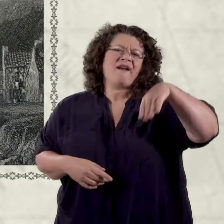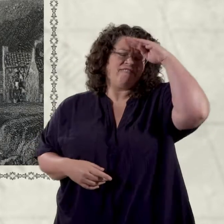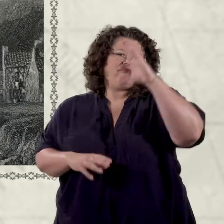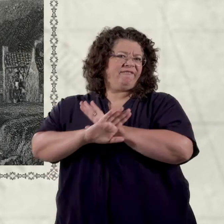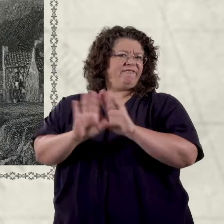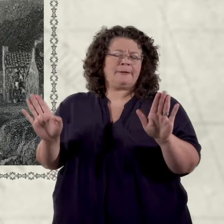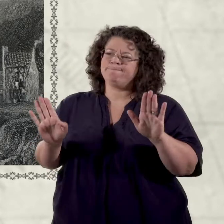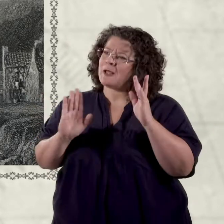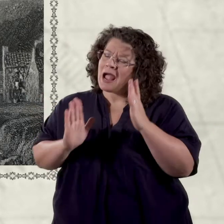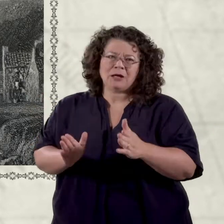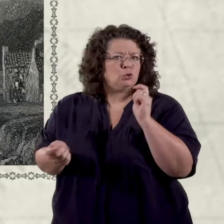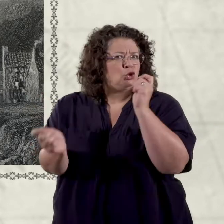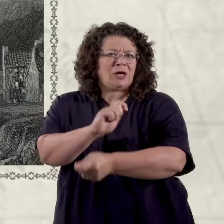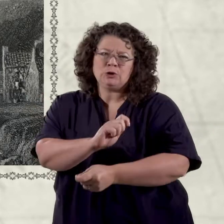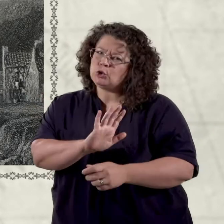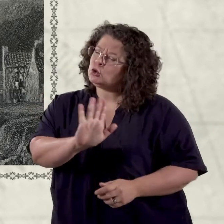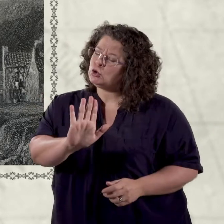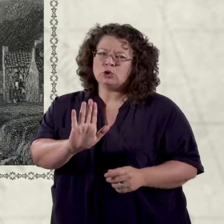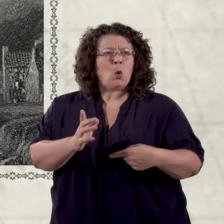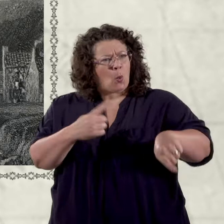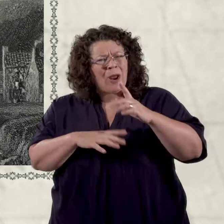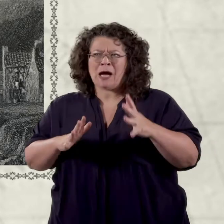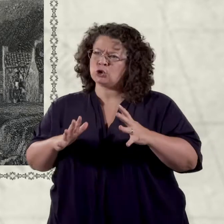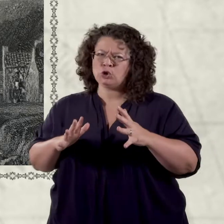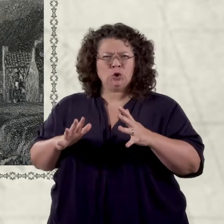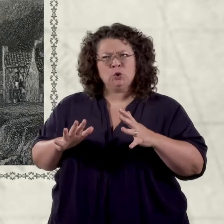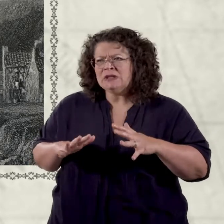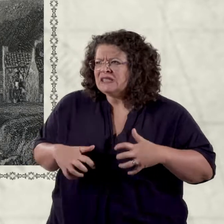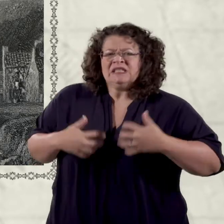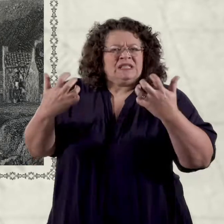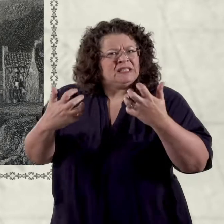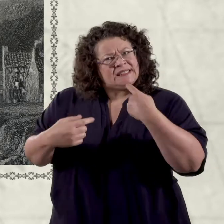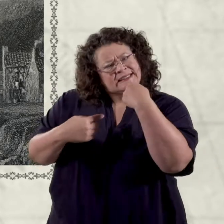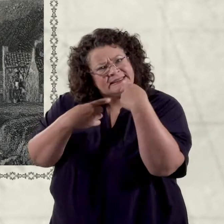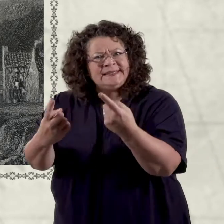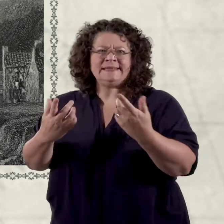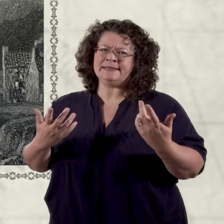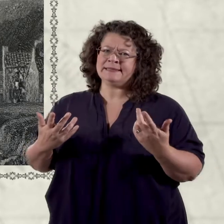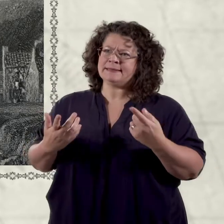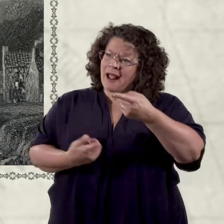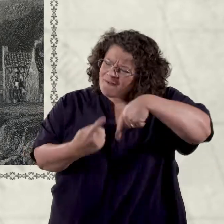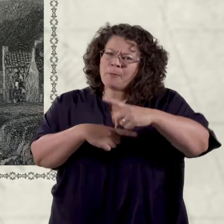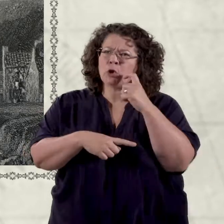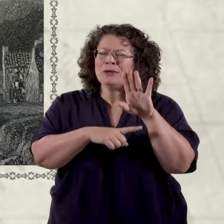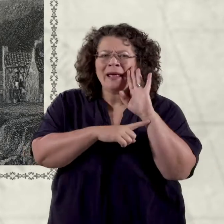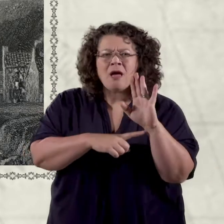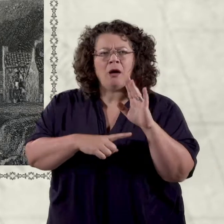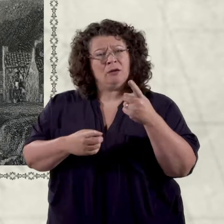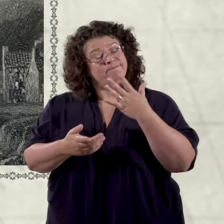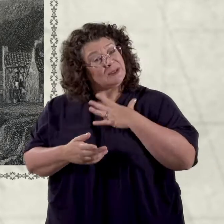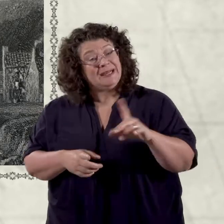to change. We had to raise our voices so that everybody could hear it. We needed